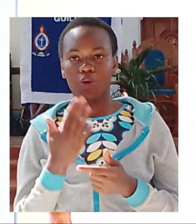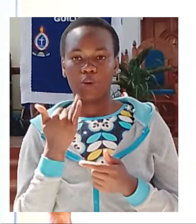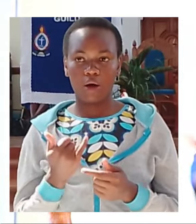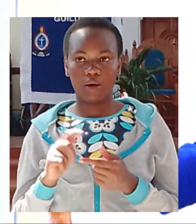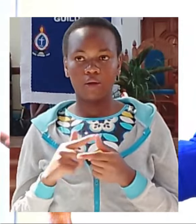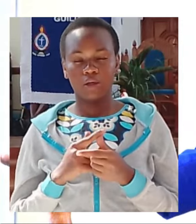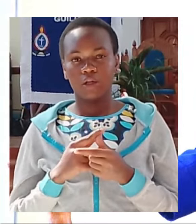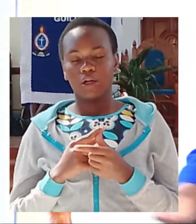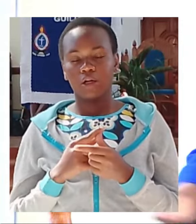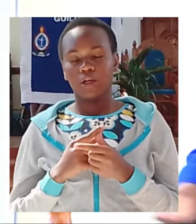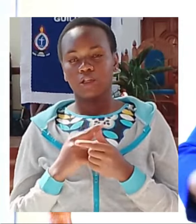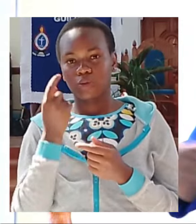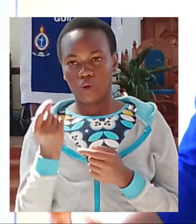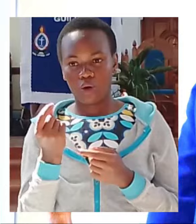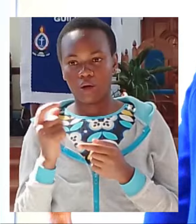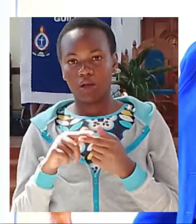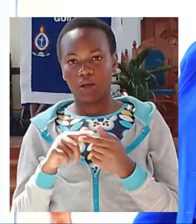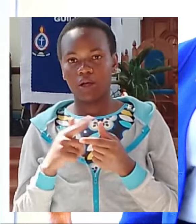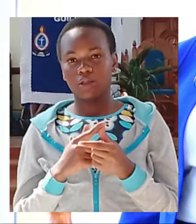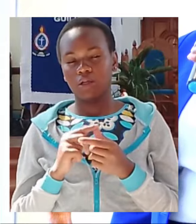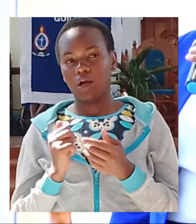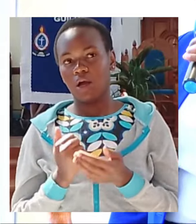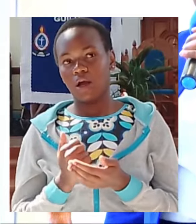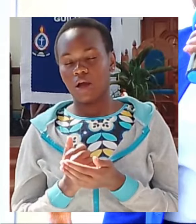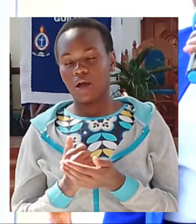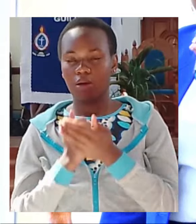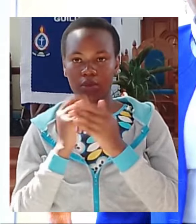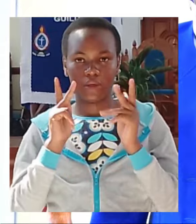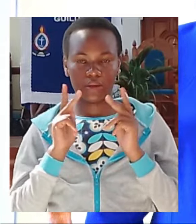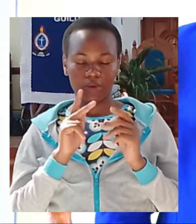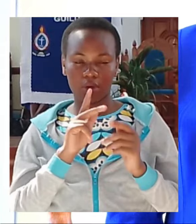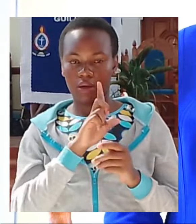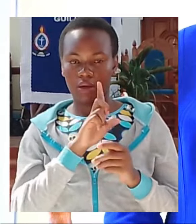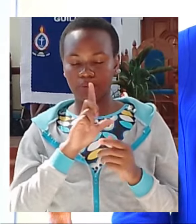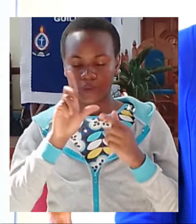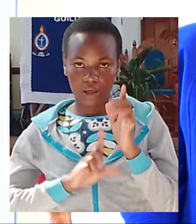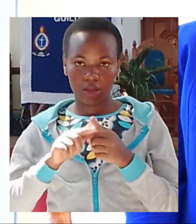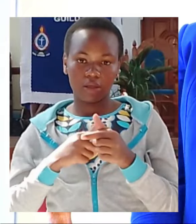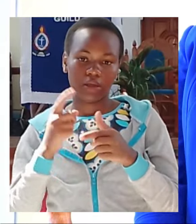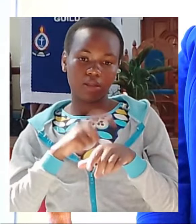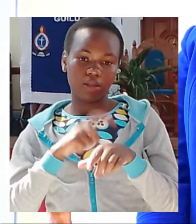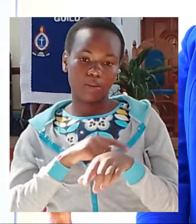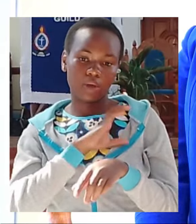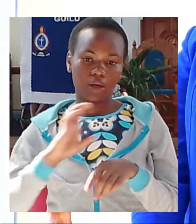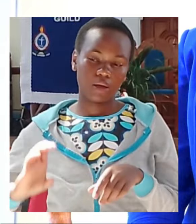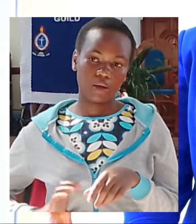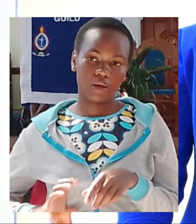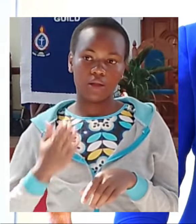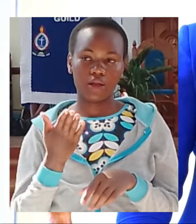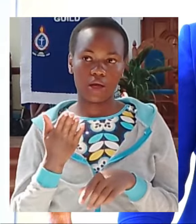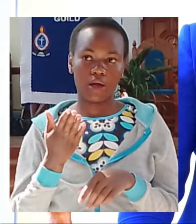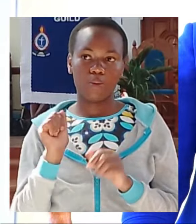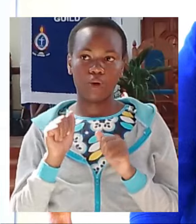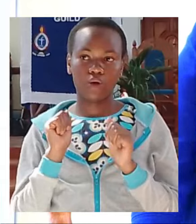are so empty and feeling so helpless. It has gotten to a point whereby Christians are the majority that